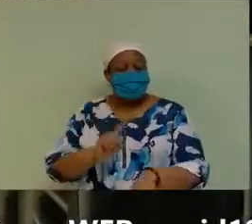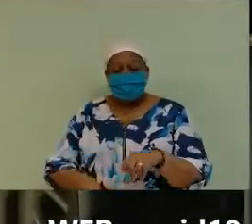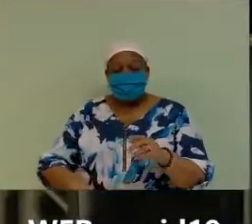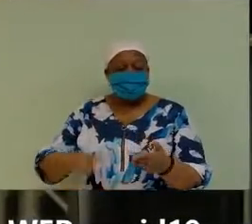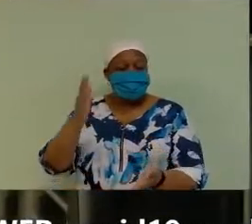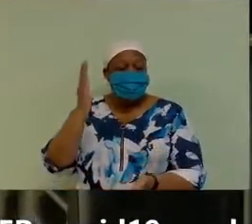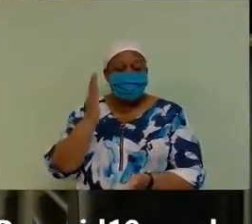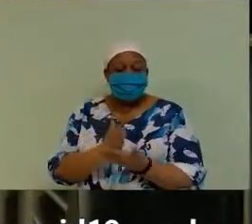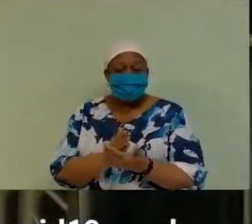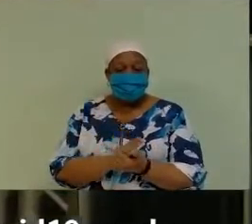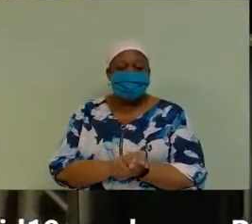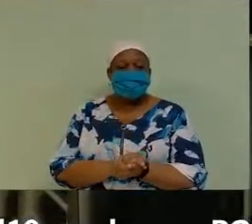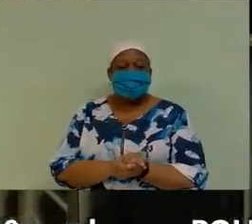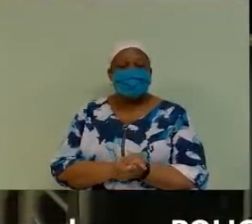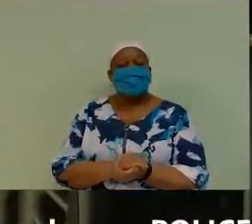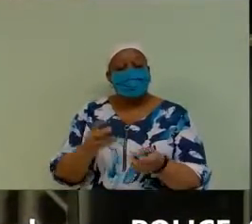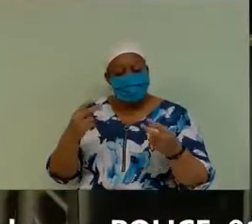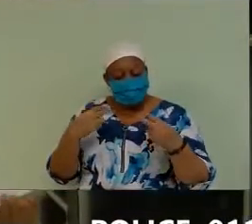to continue.